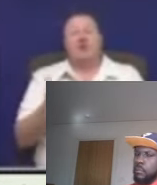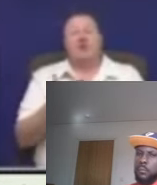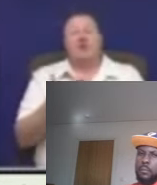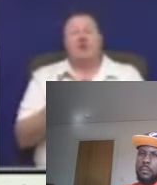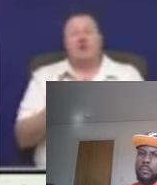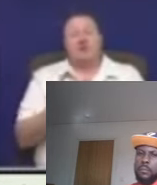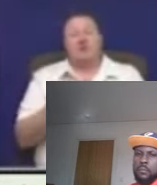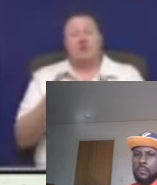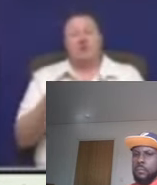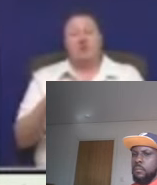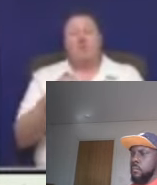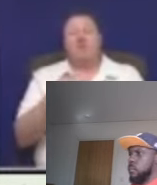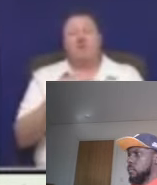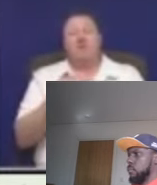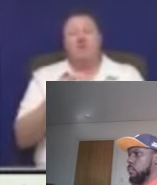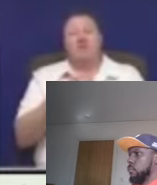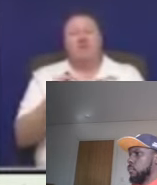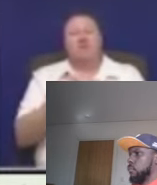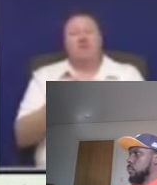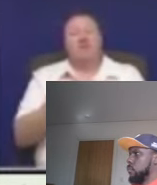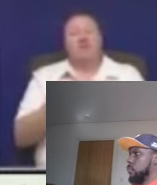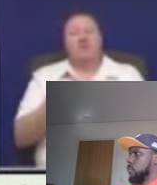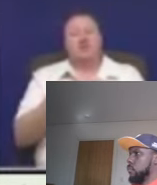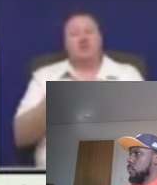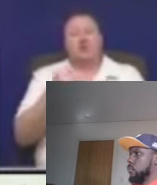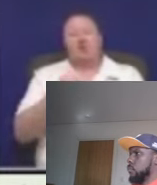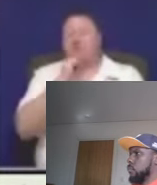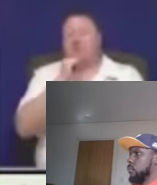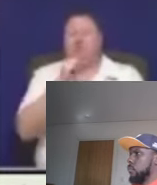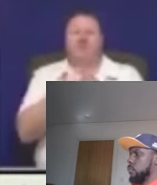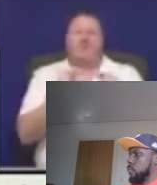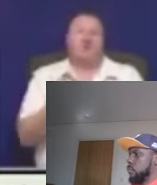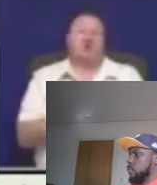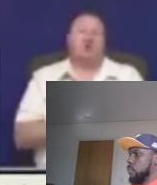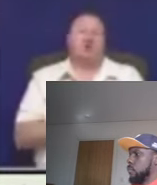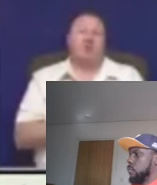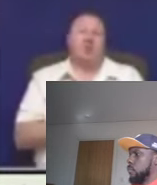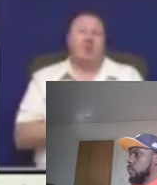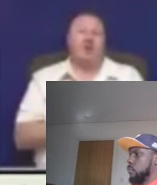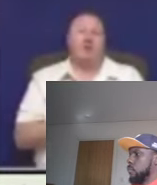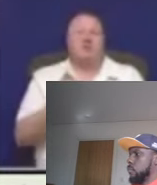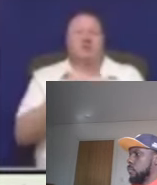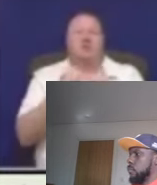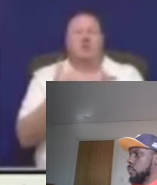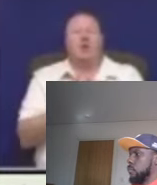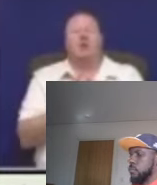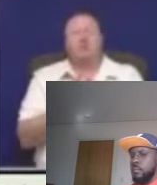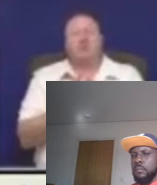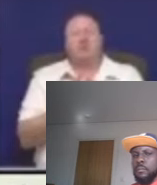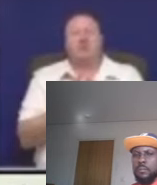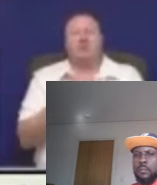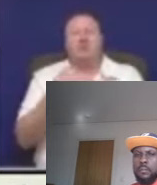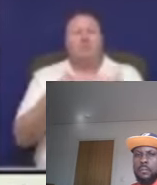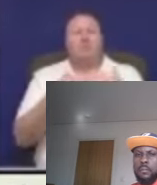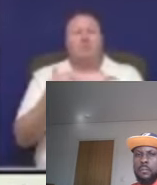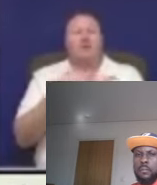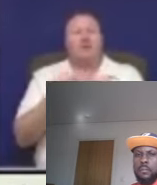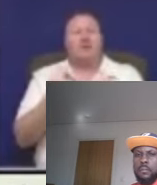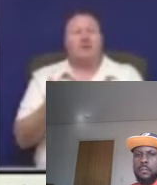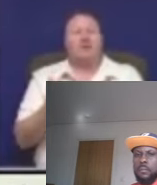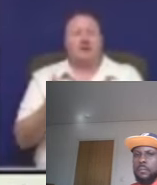to finish incomplete projects. It will allow the department to select contractors with proven track